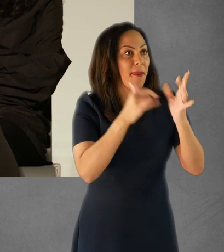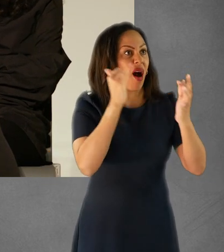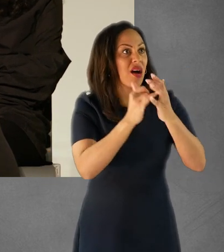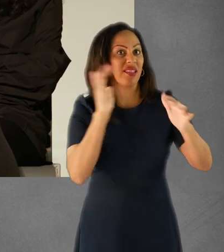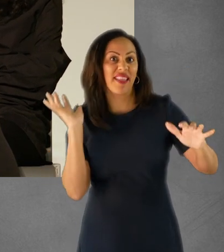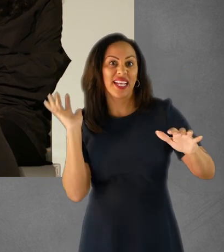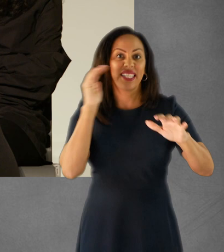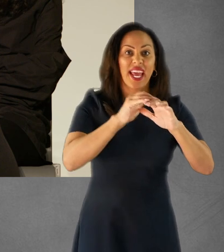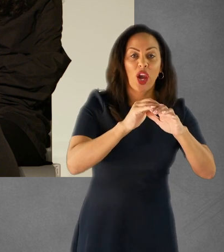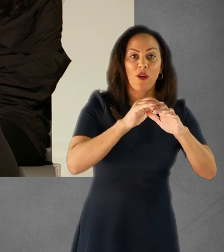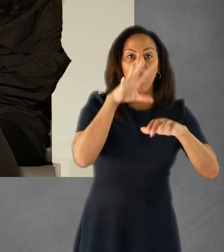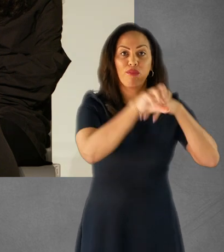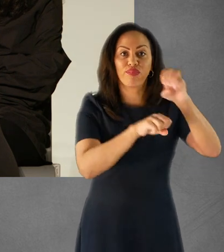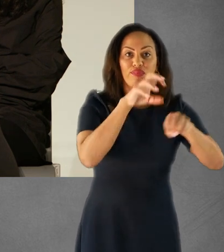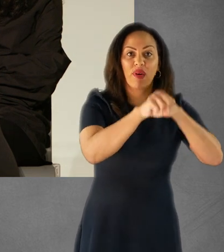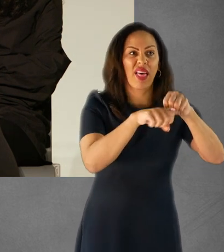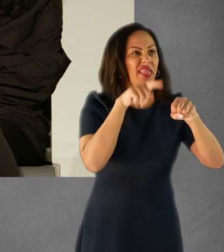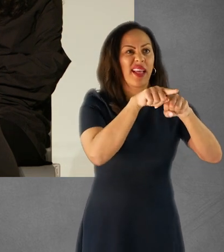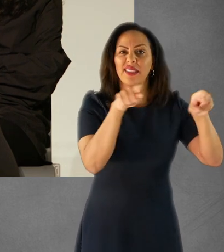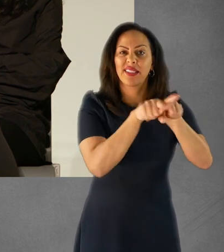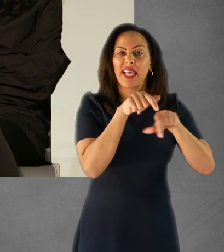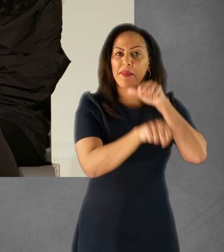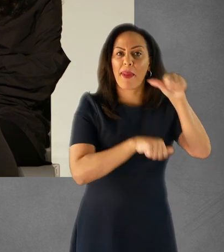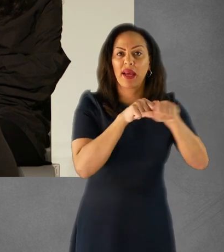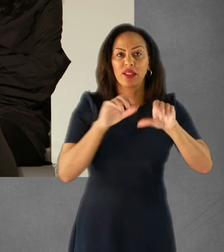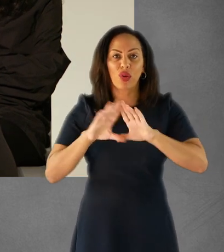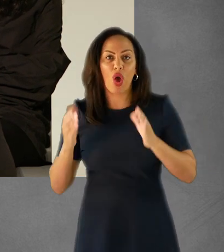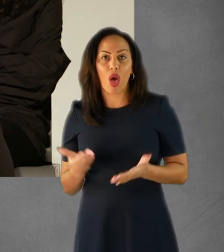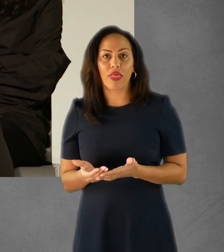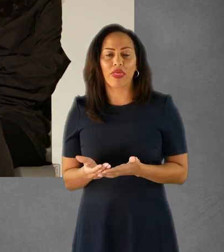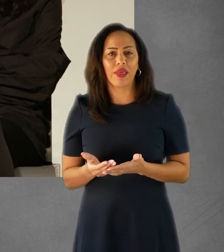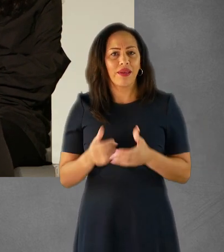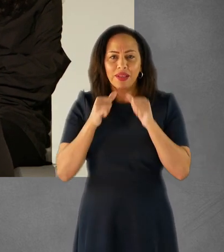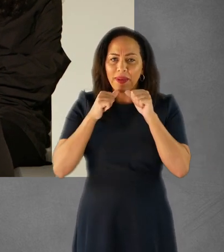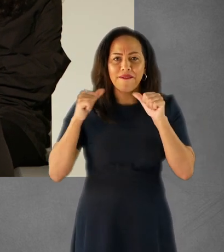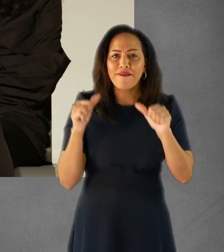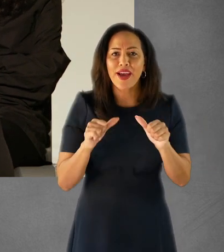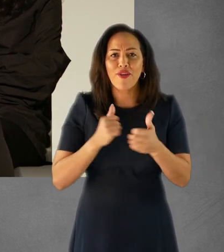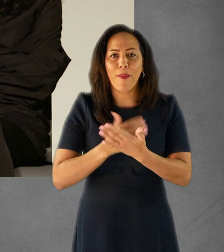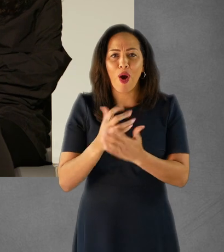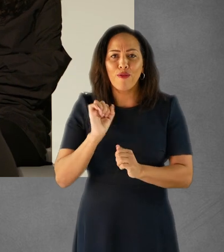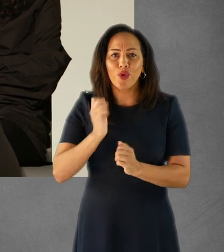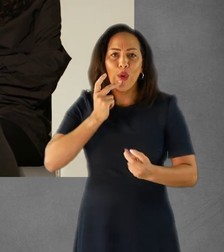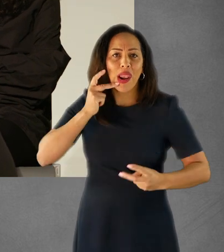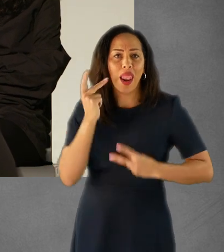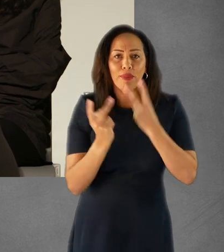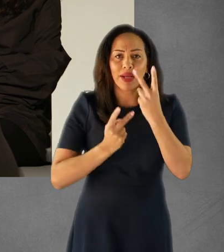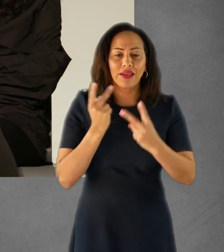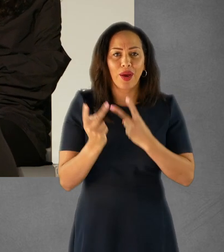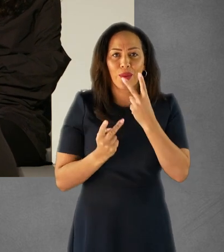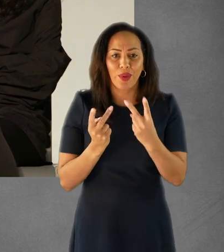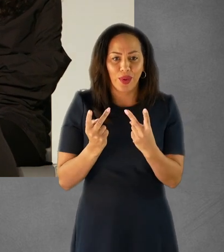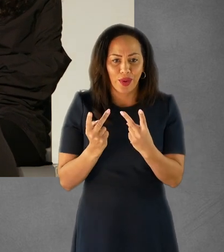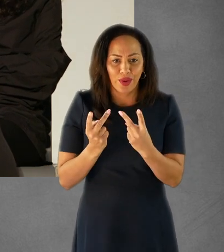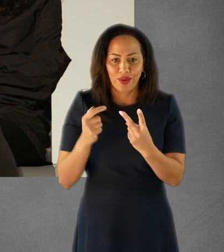the libretto. How do we maintain authority over our security forces after? How do we